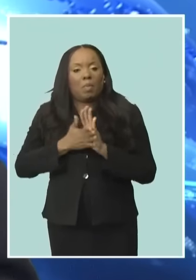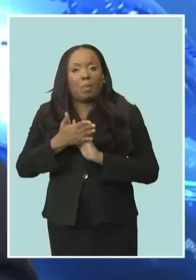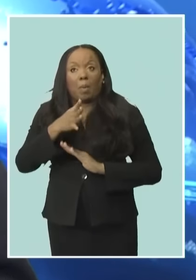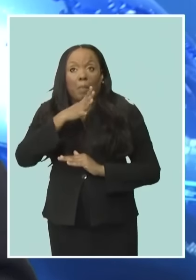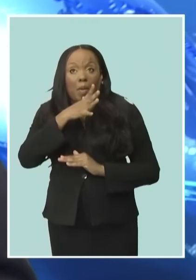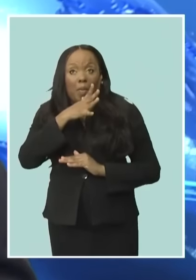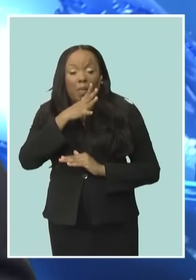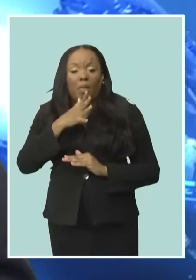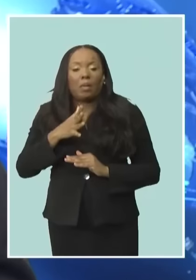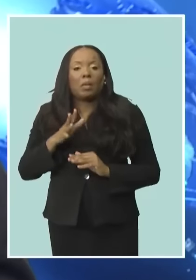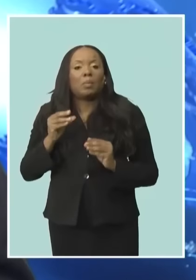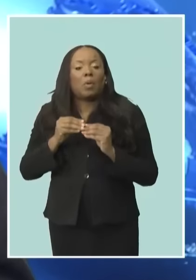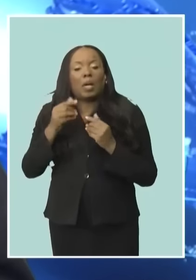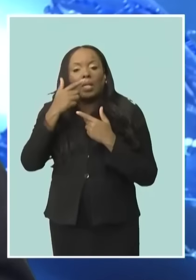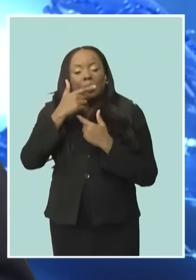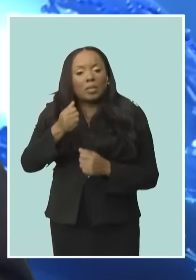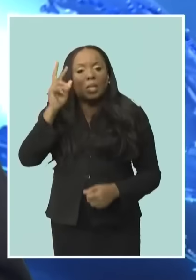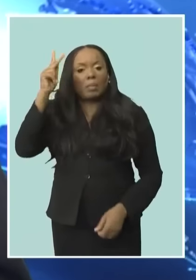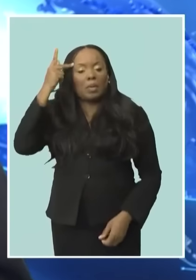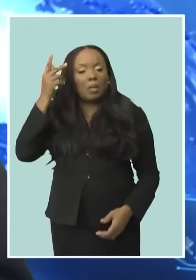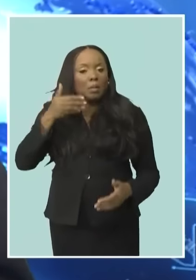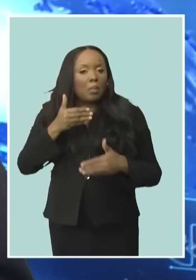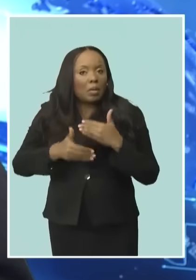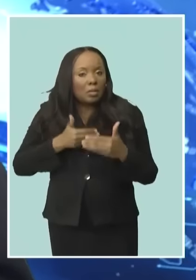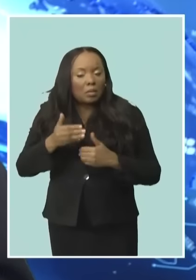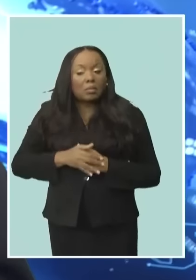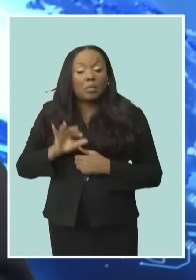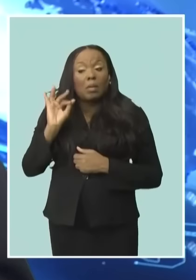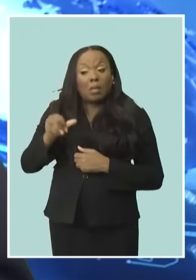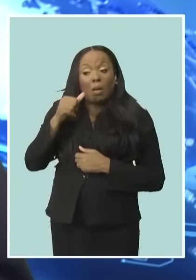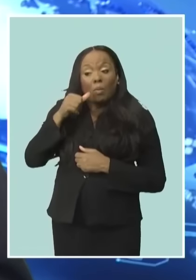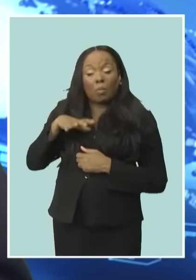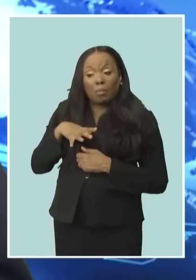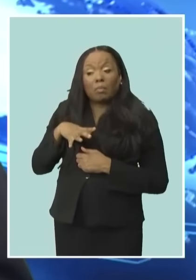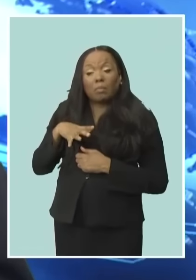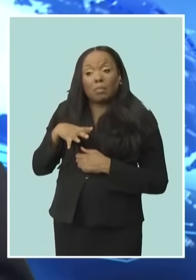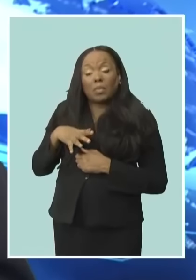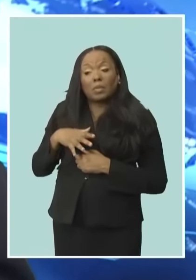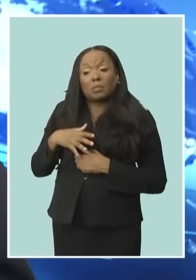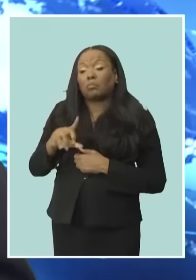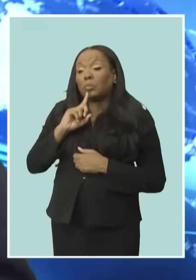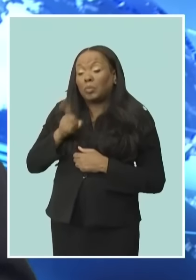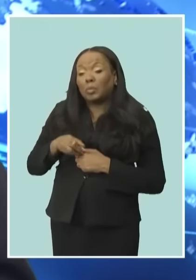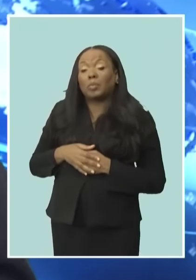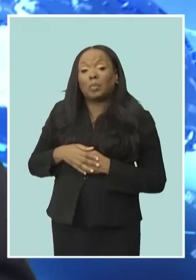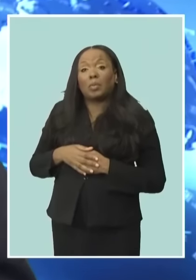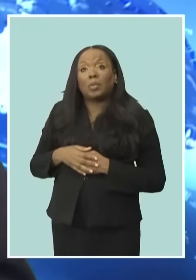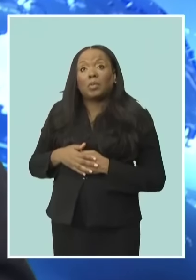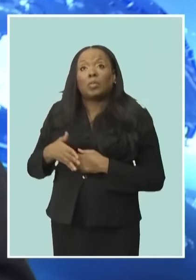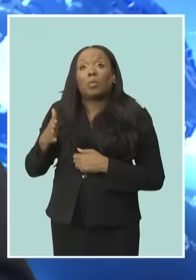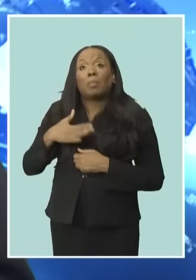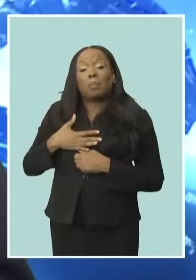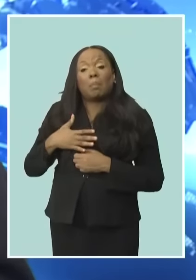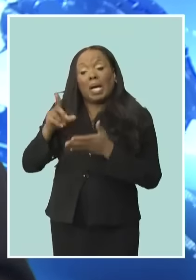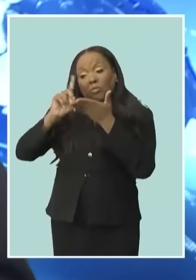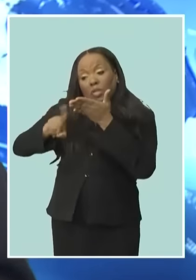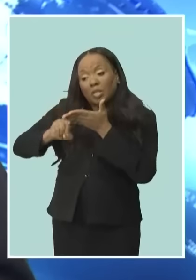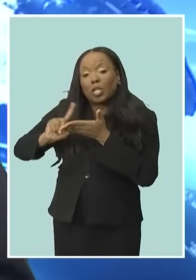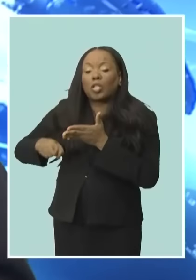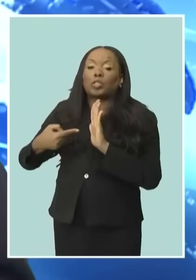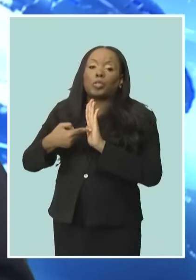more keen and interested in the political process. So essentially she was reflecting what I know to be the case. So a person who is a woman who is